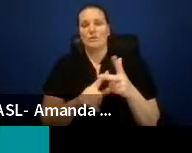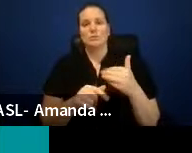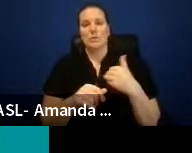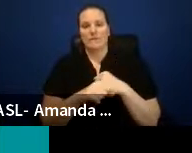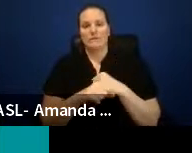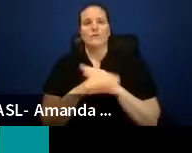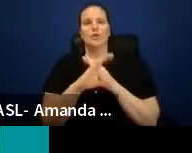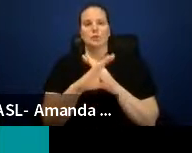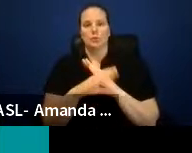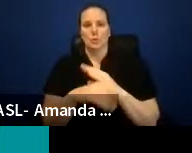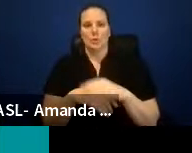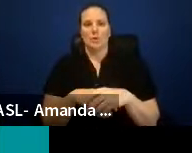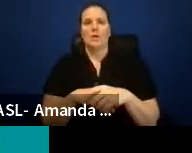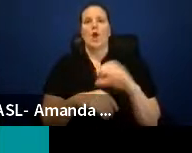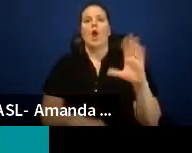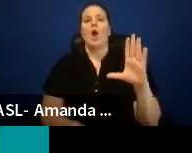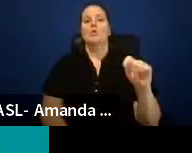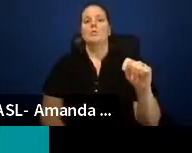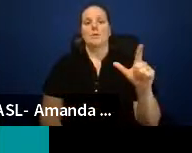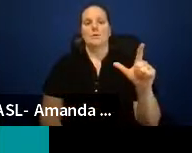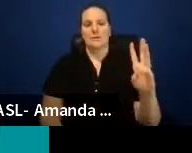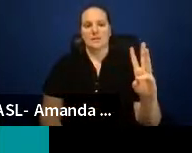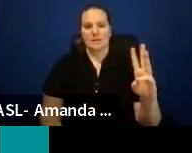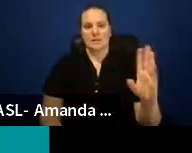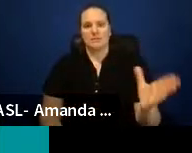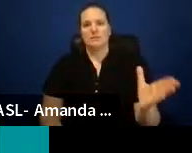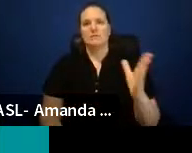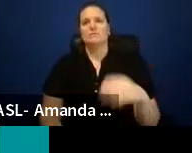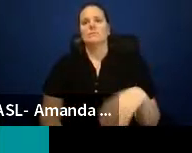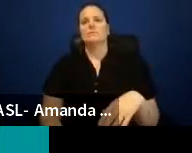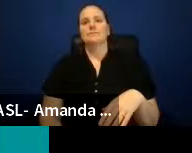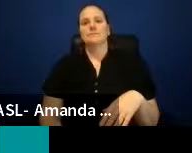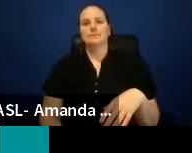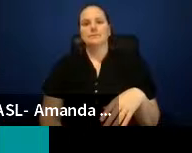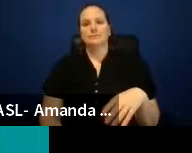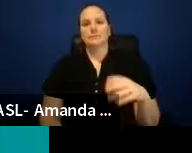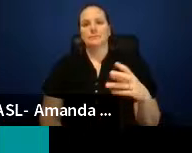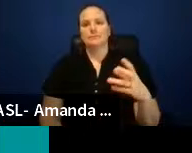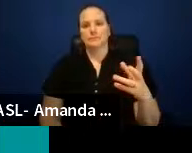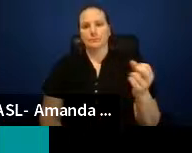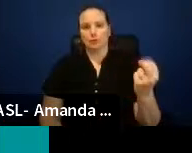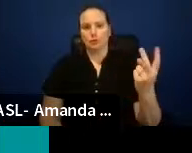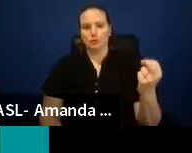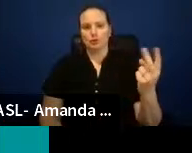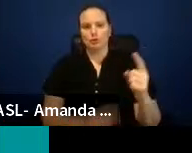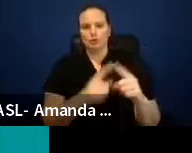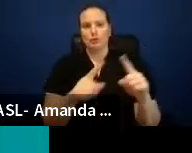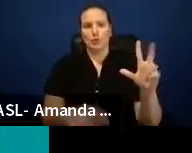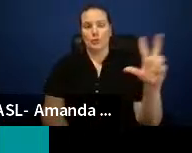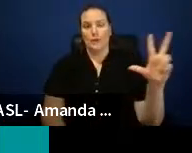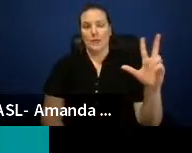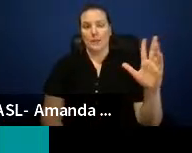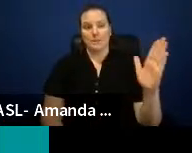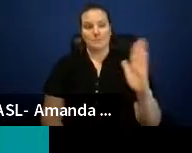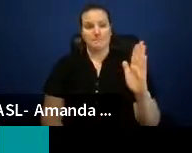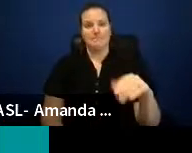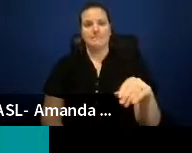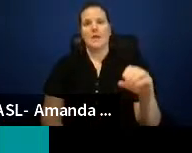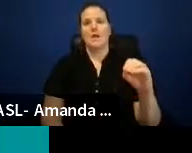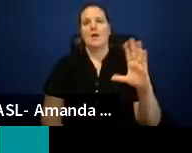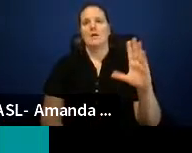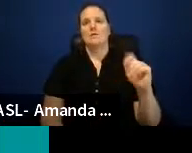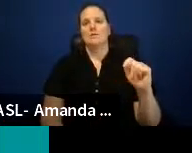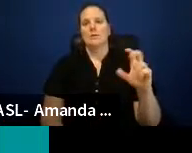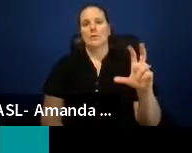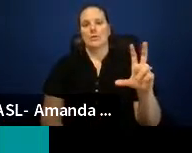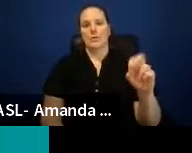virtual public hearings, one on October 26th from noon to 3, and one on